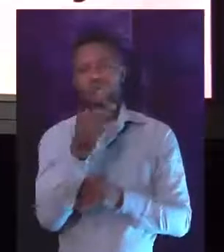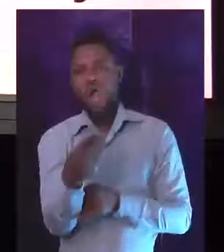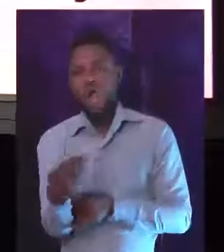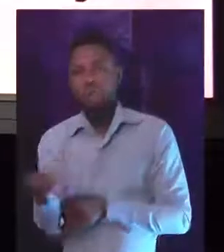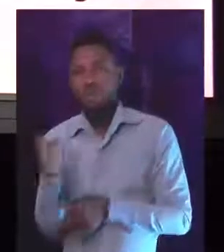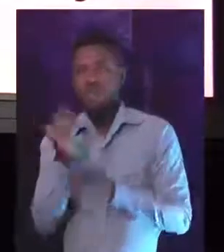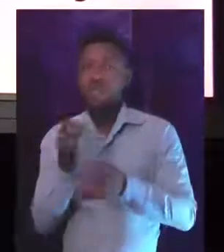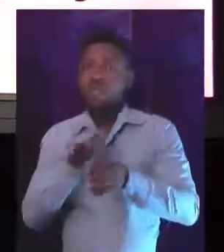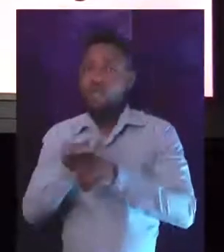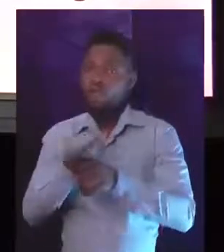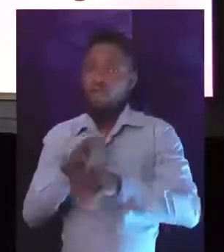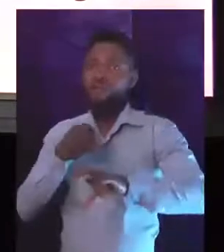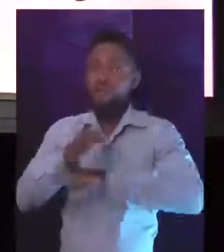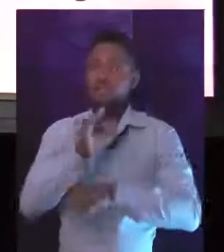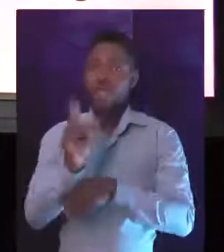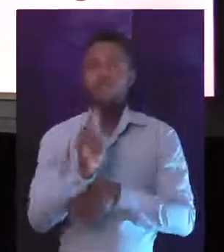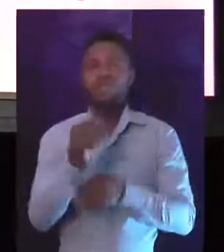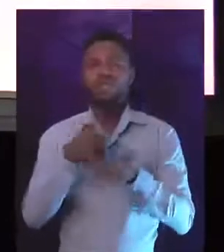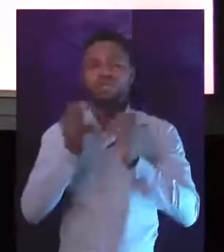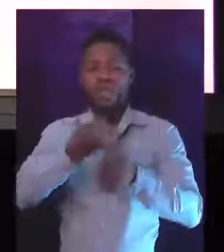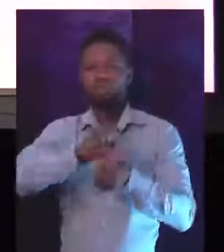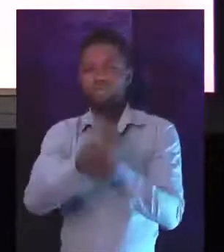is applied, it can also change the